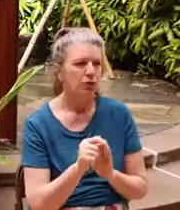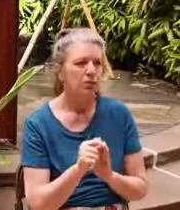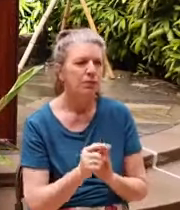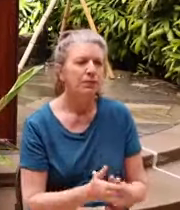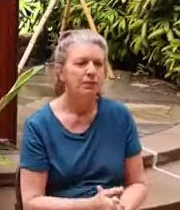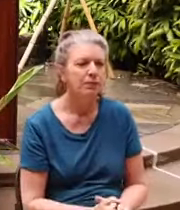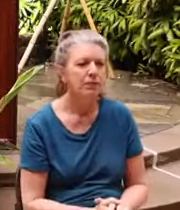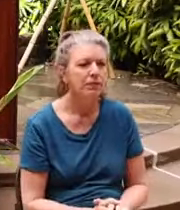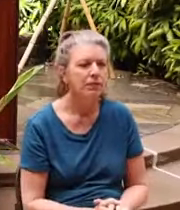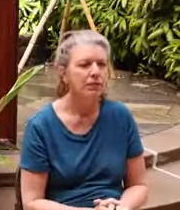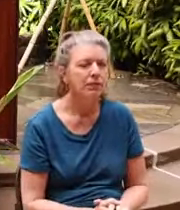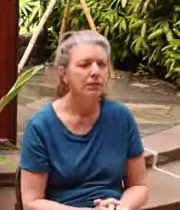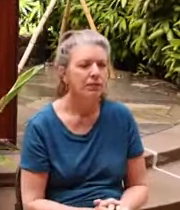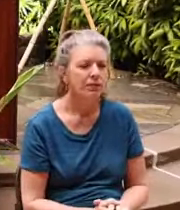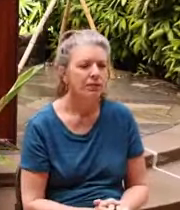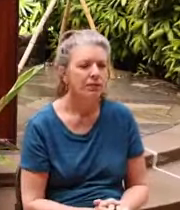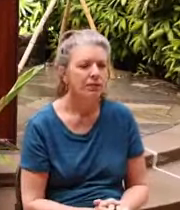But